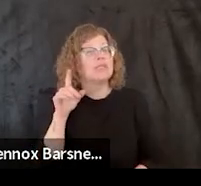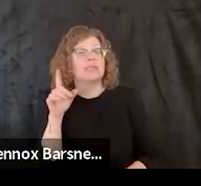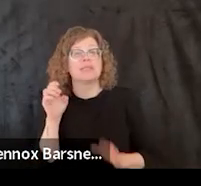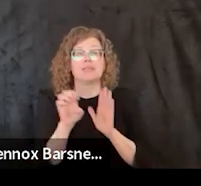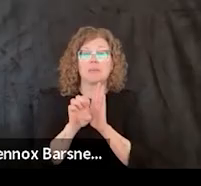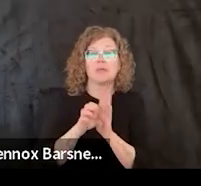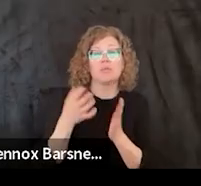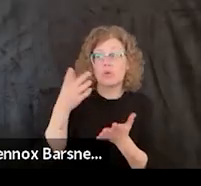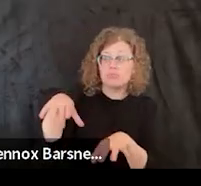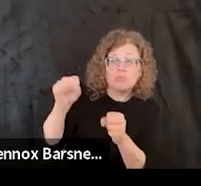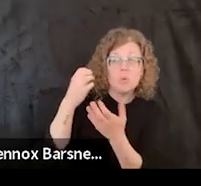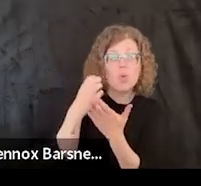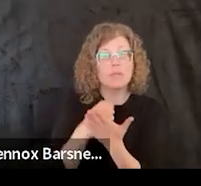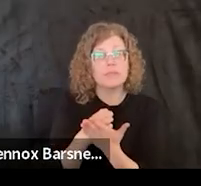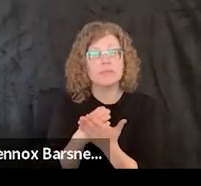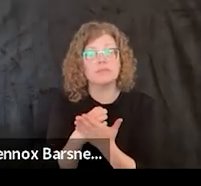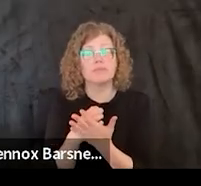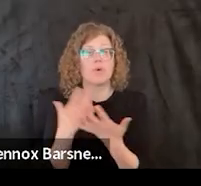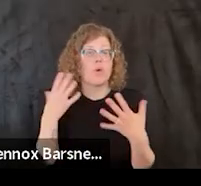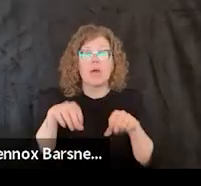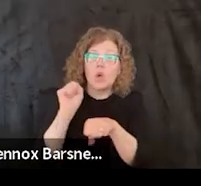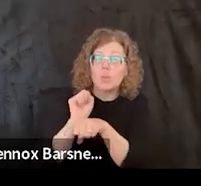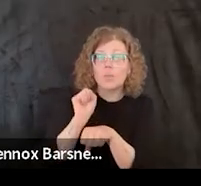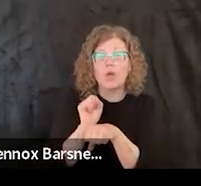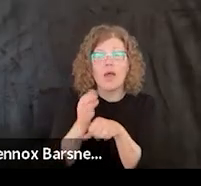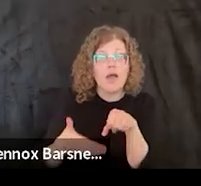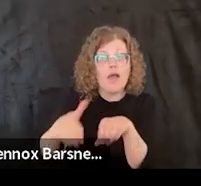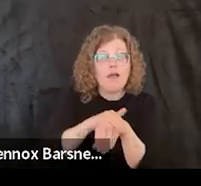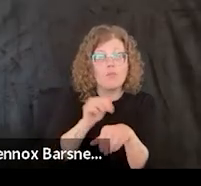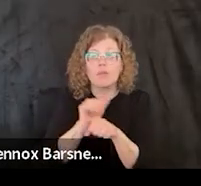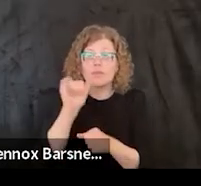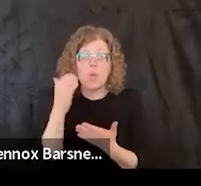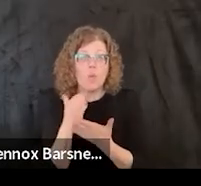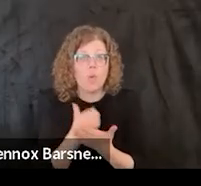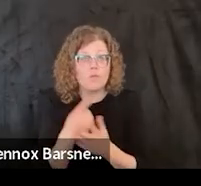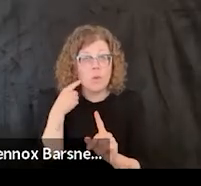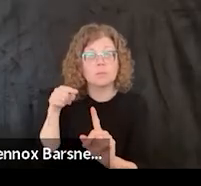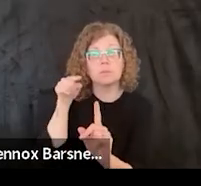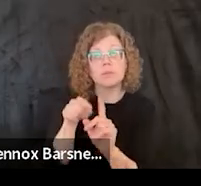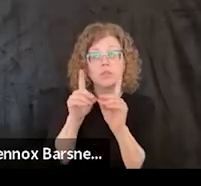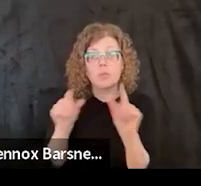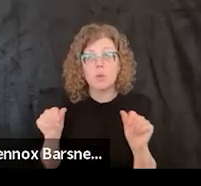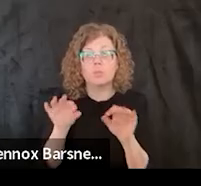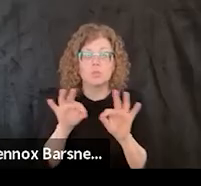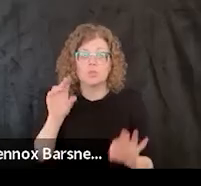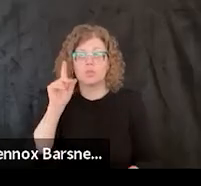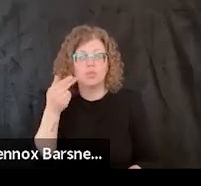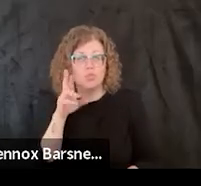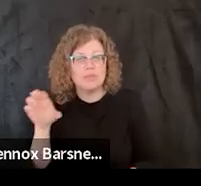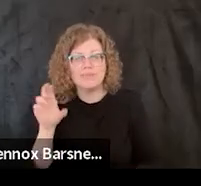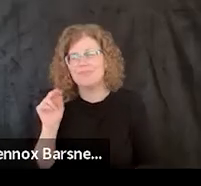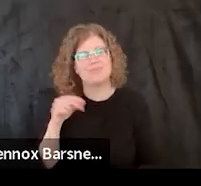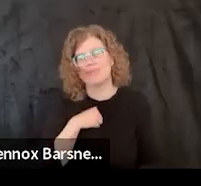or making work related to this, we cannot cover any costs associated. If you have any questions, please reach